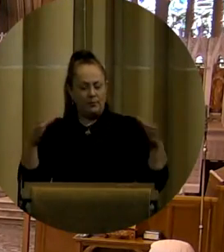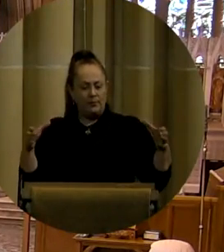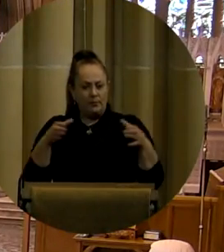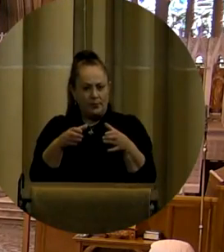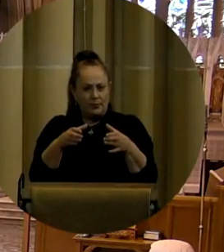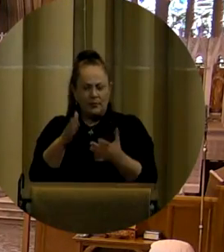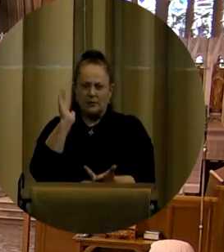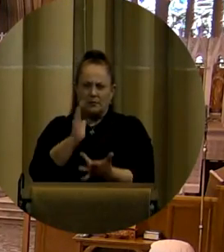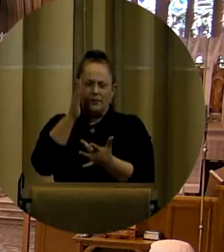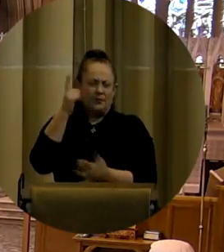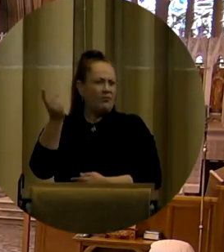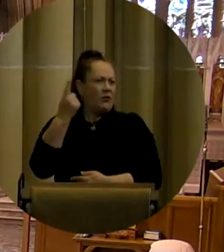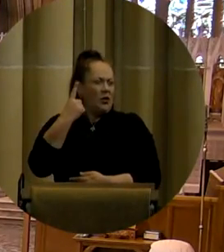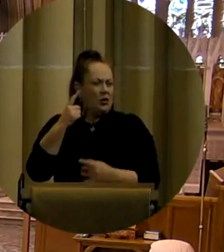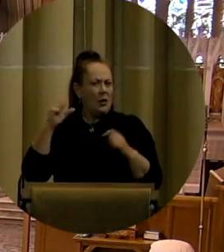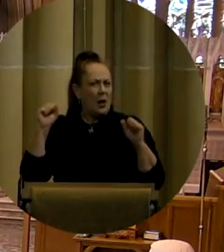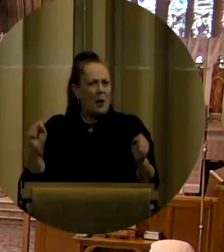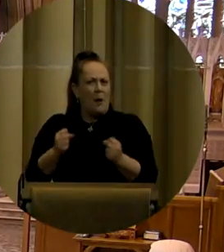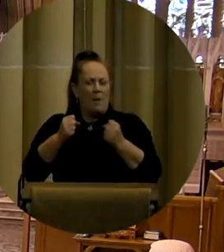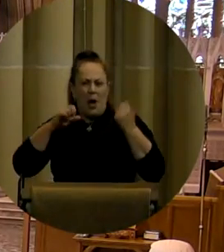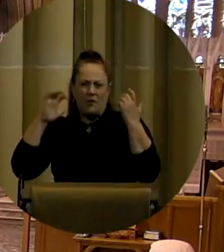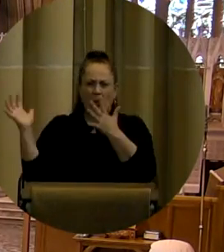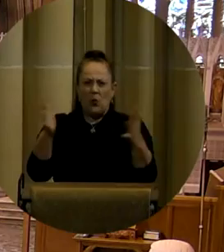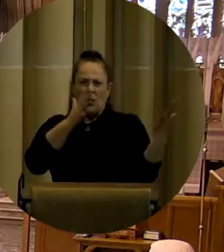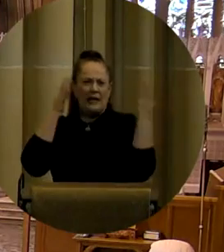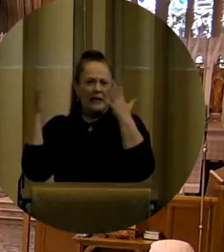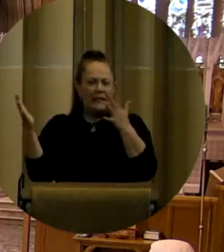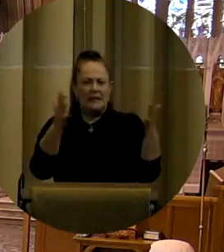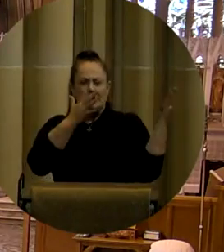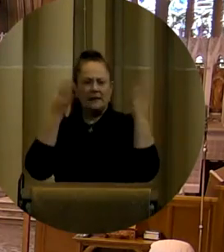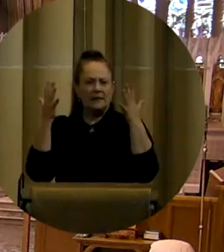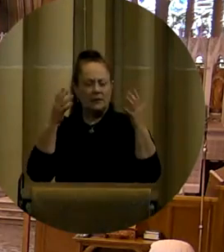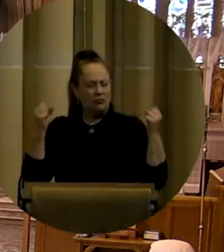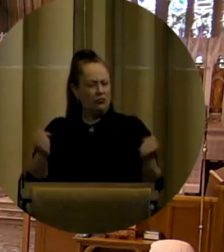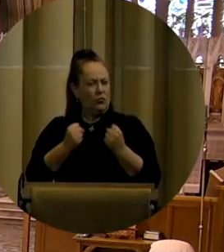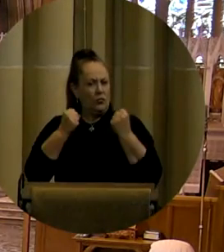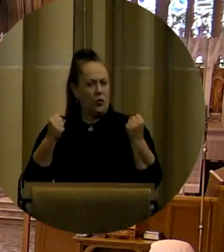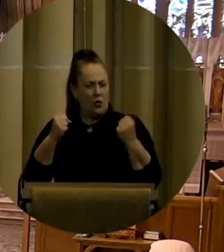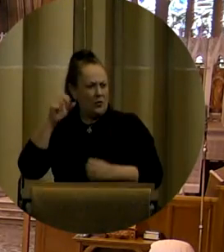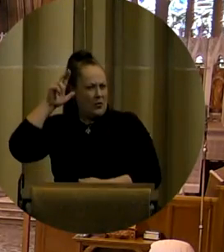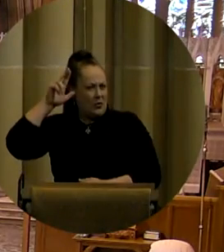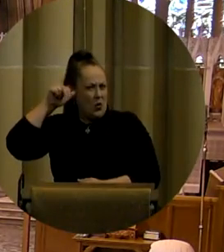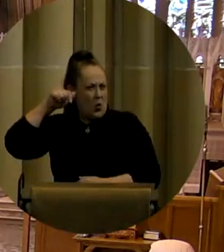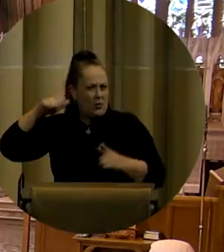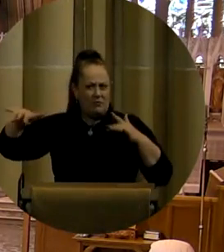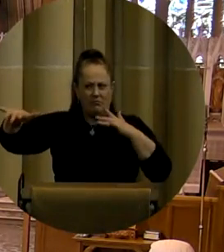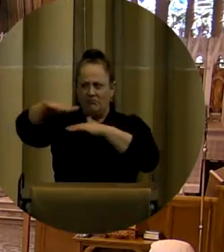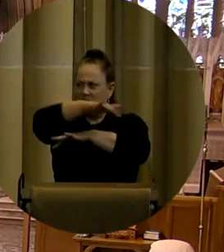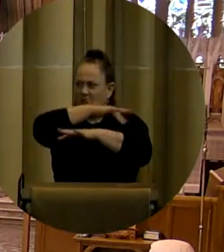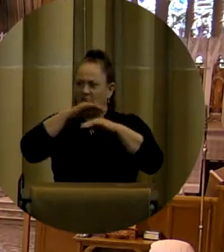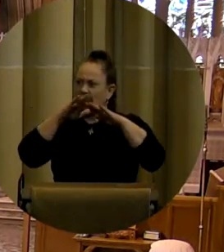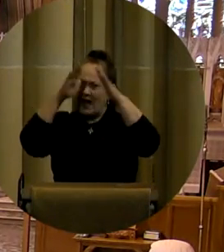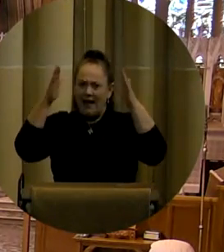suddenly they heard what sounded like a powerful wind from heaven, the noise of which filled the